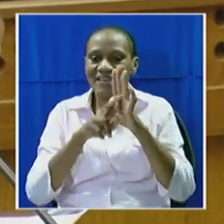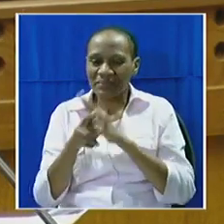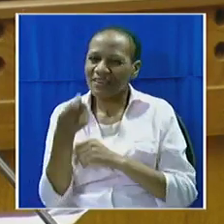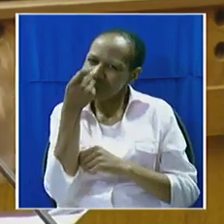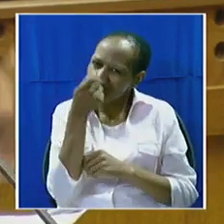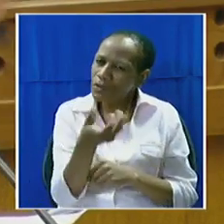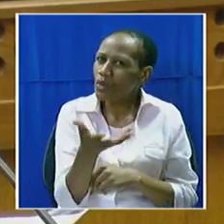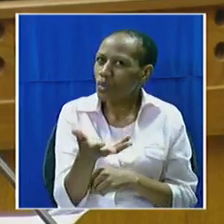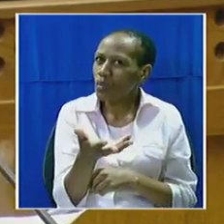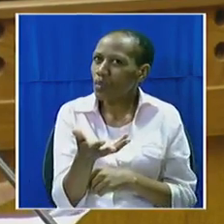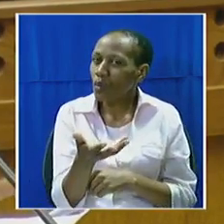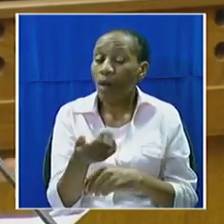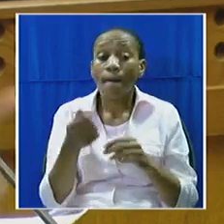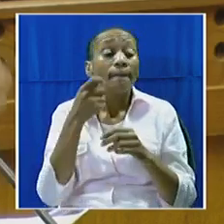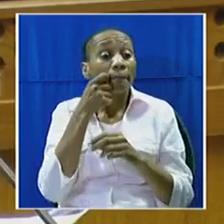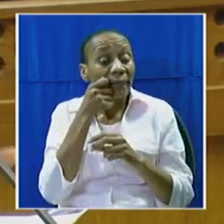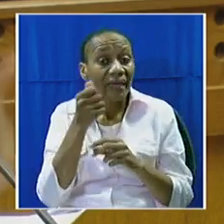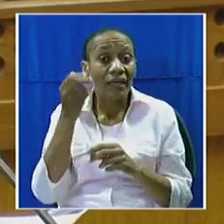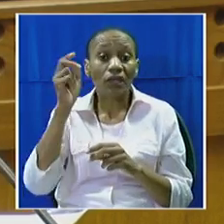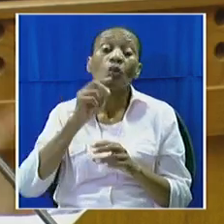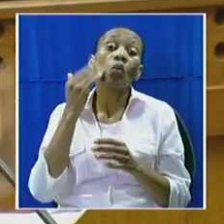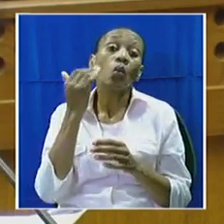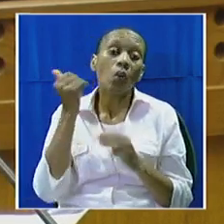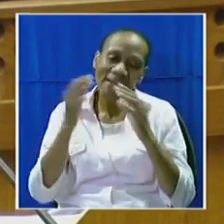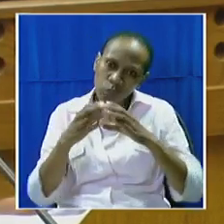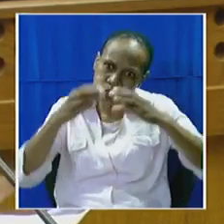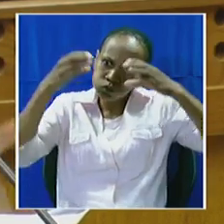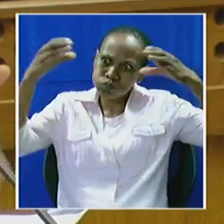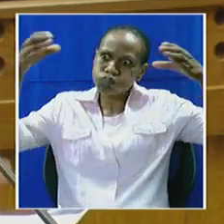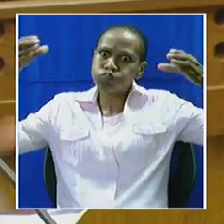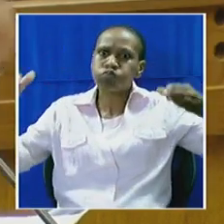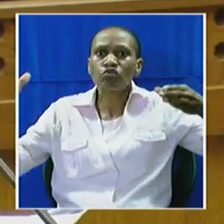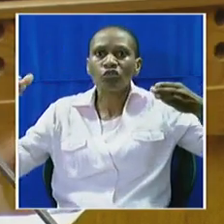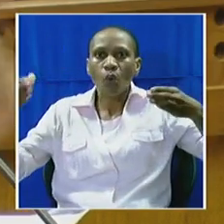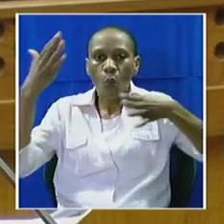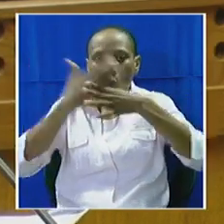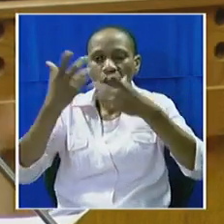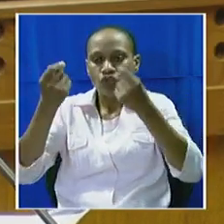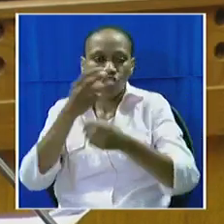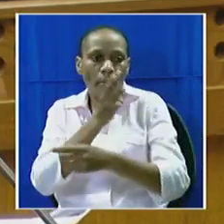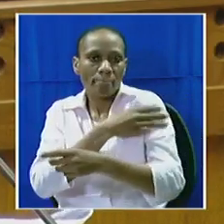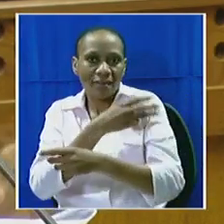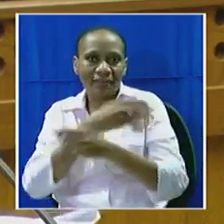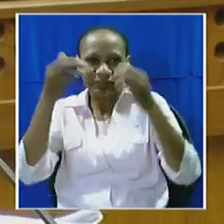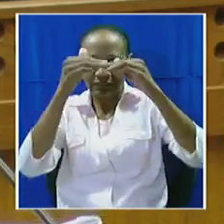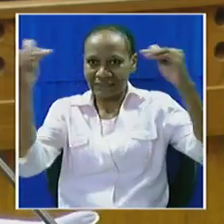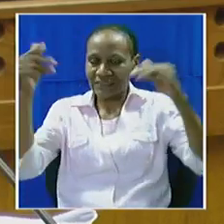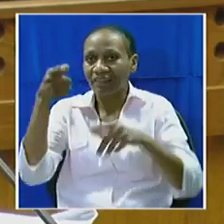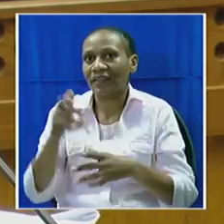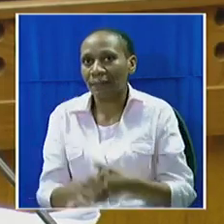underrepresented. White males show a huge degree of